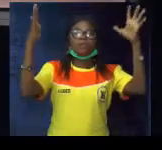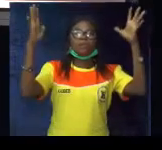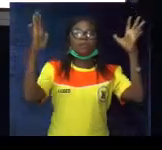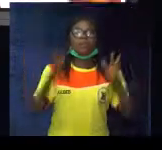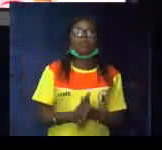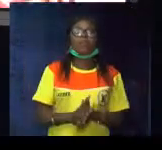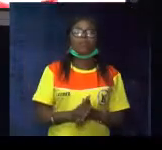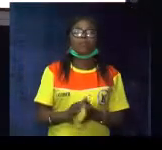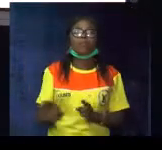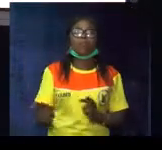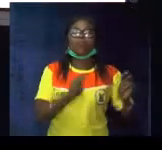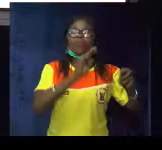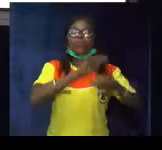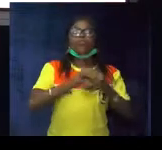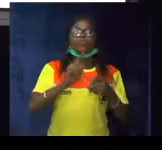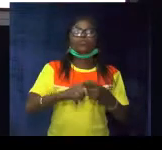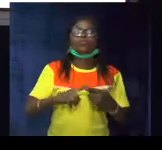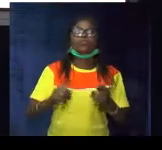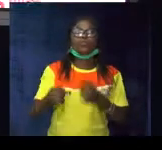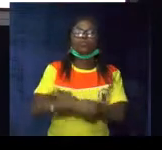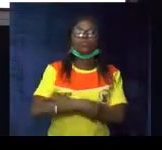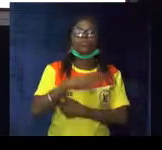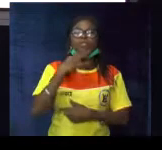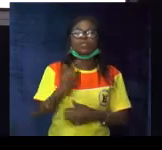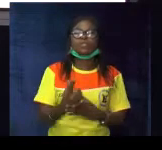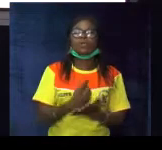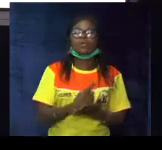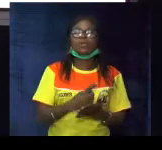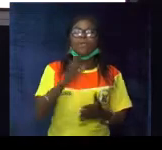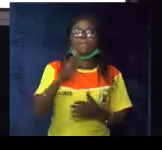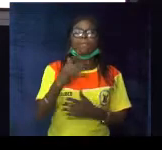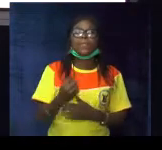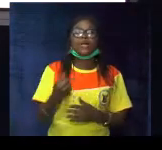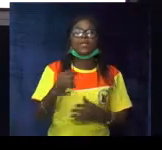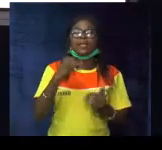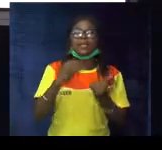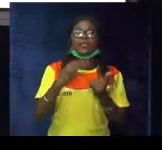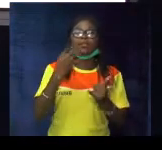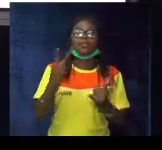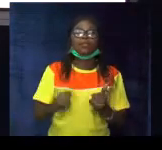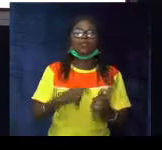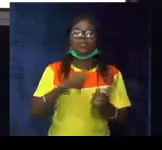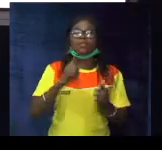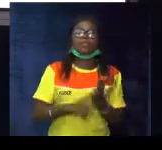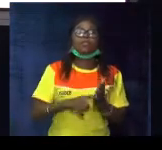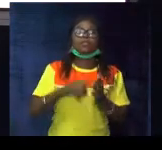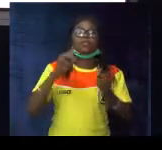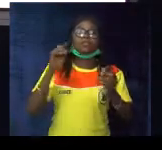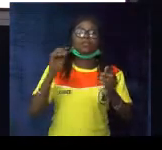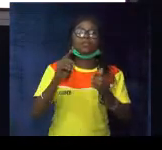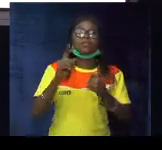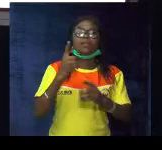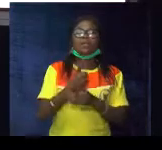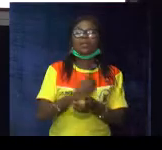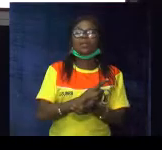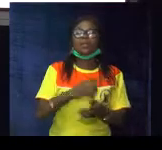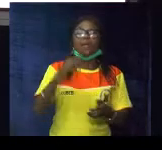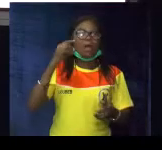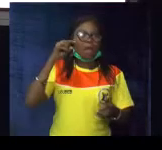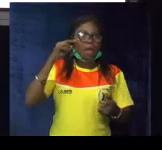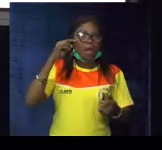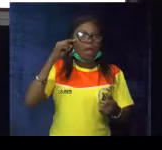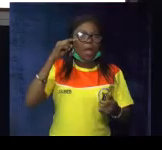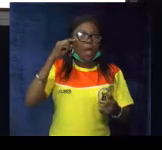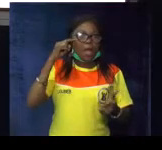Now, moving on to today's lesson. What's our lesson objective? By the end of this lesson, you should be able to identify